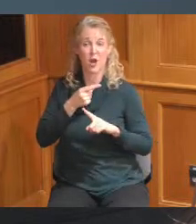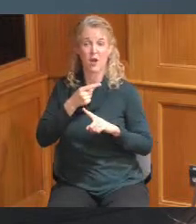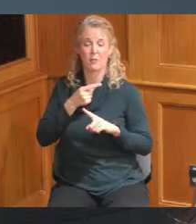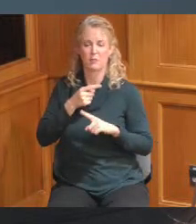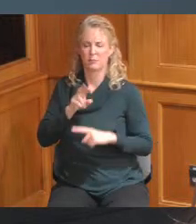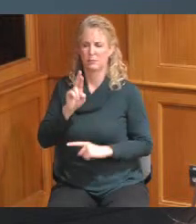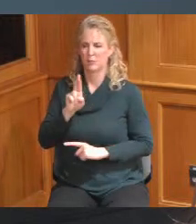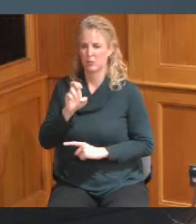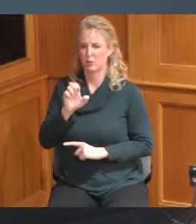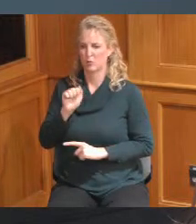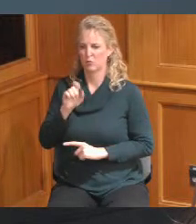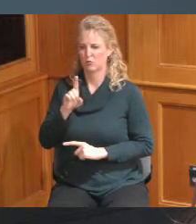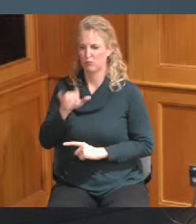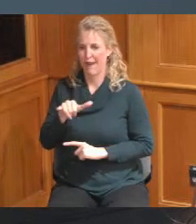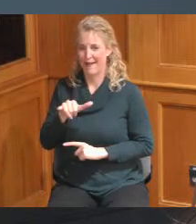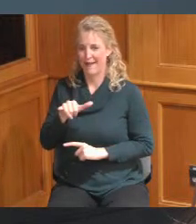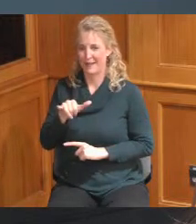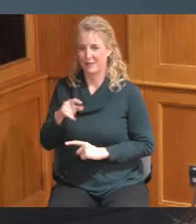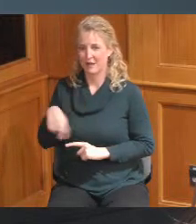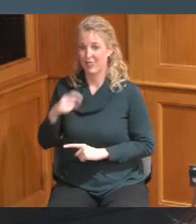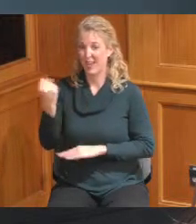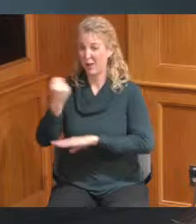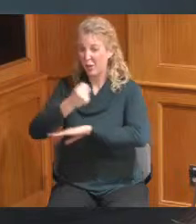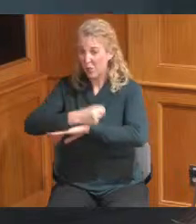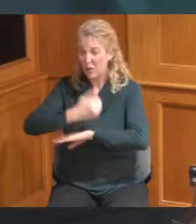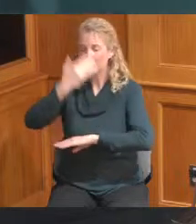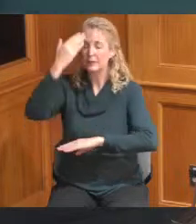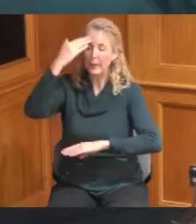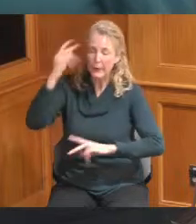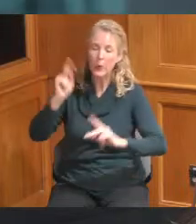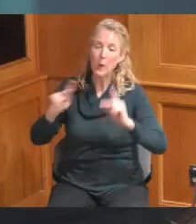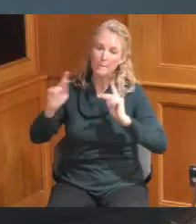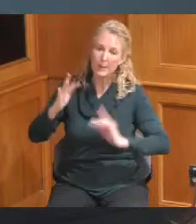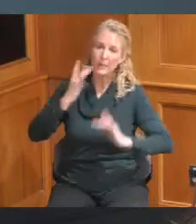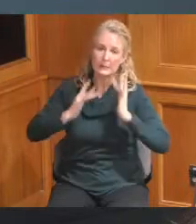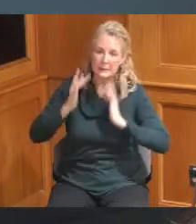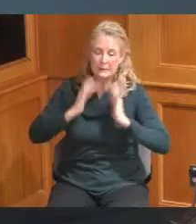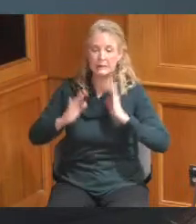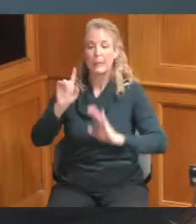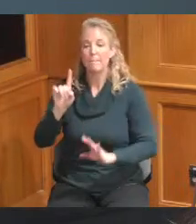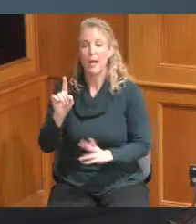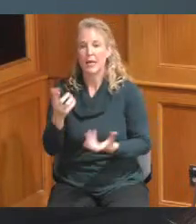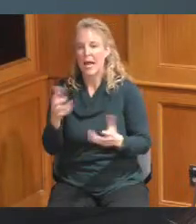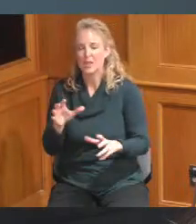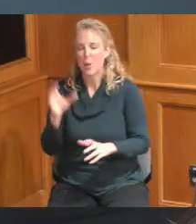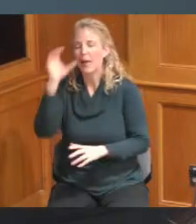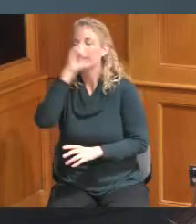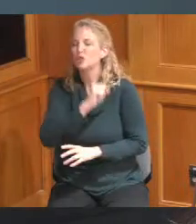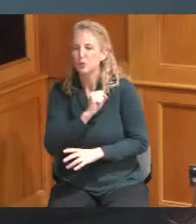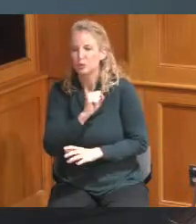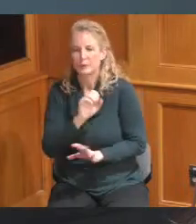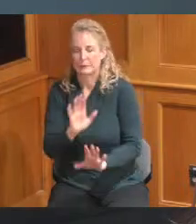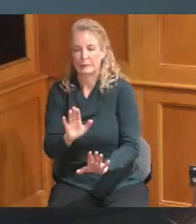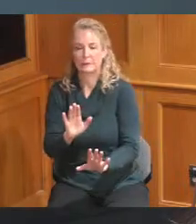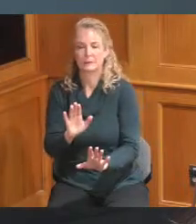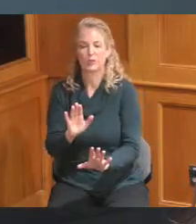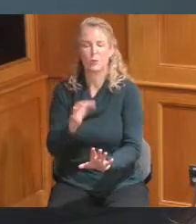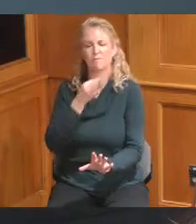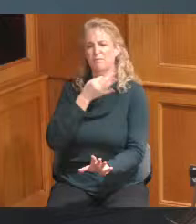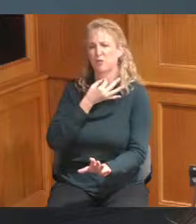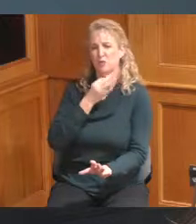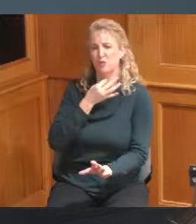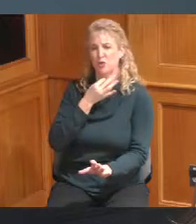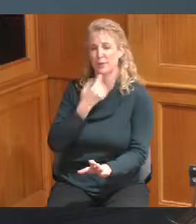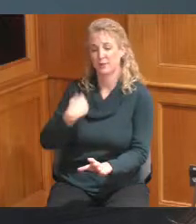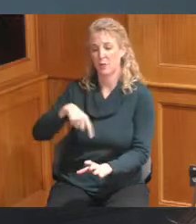why they think these businesses are closing? Of course, people don't have as much money to spend, and I don't want to assume all of that, but is there a